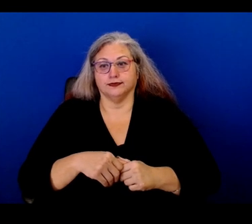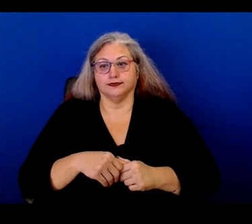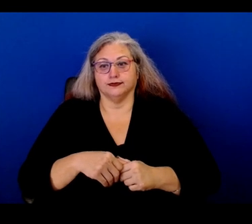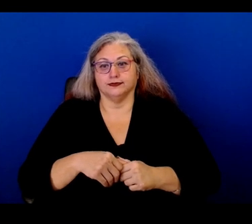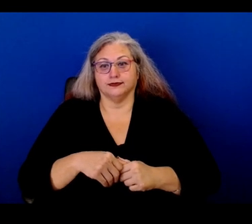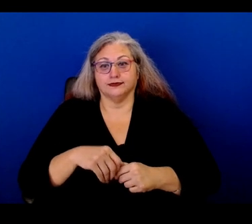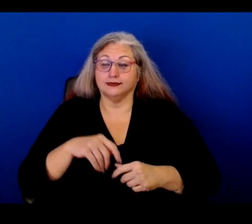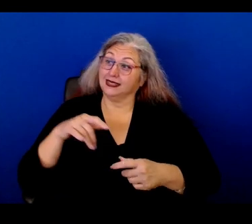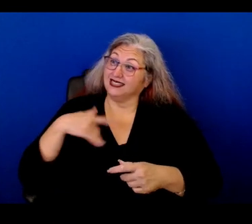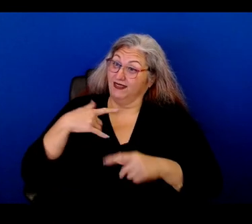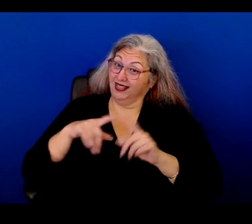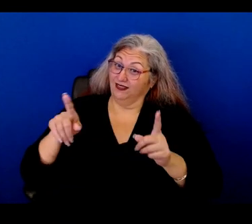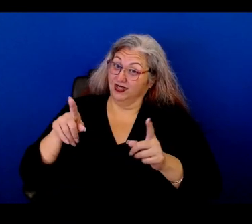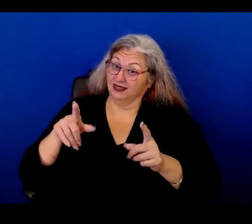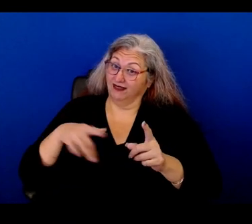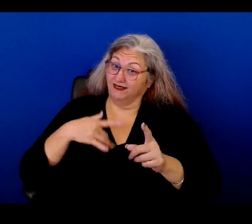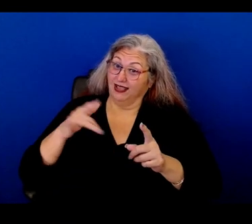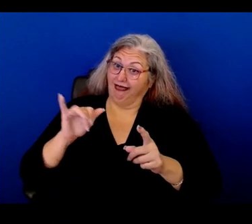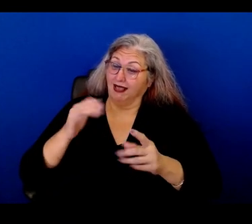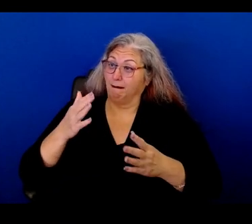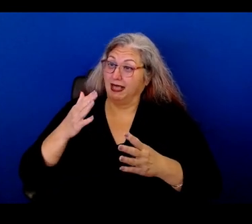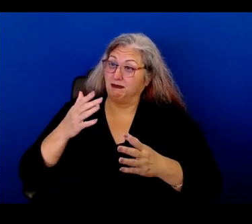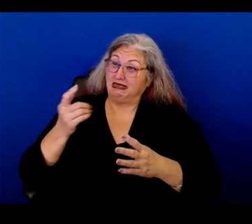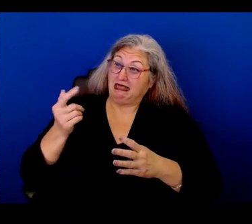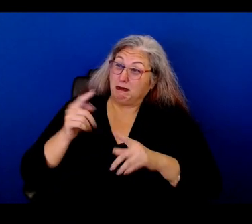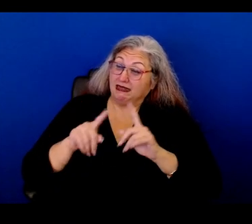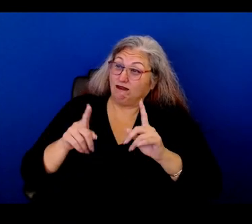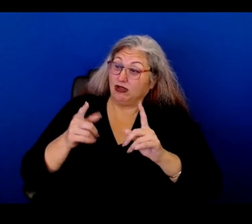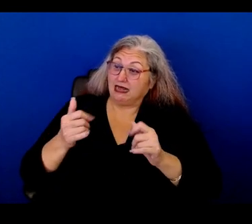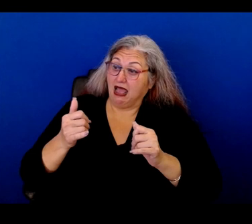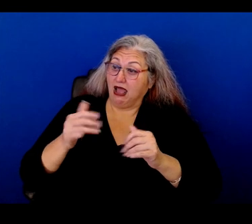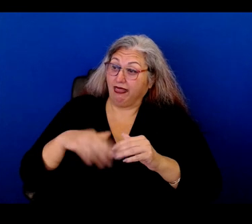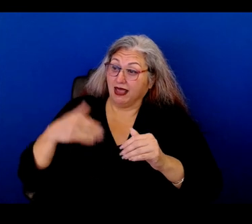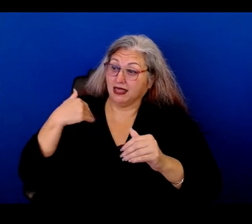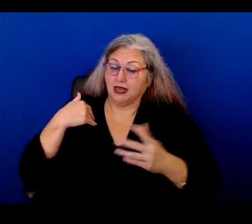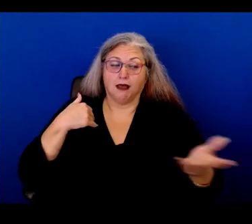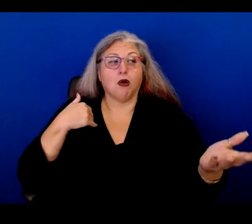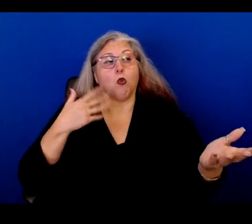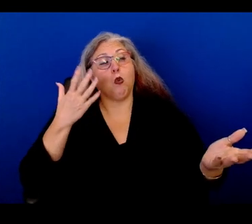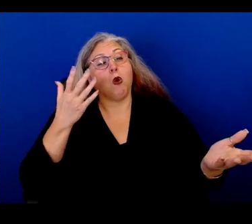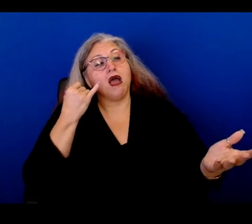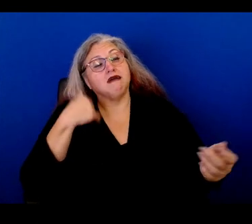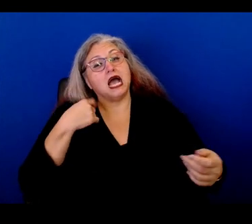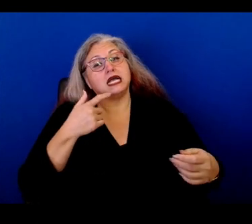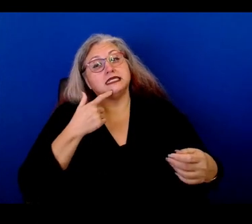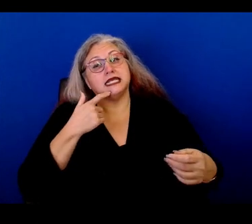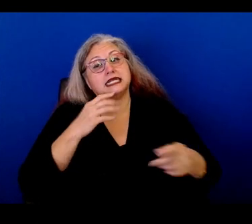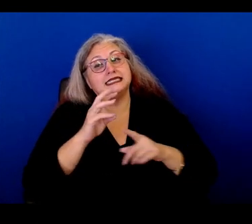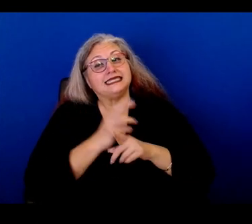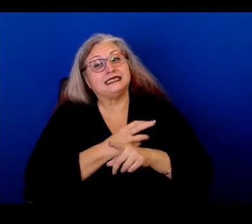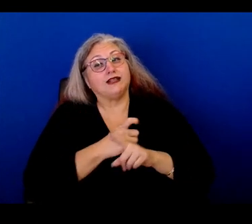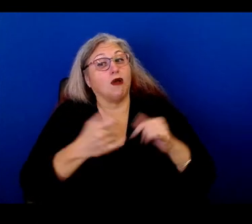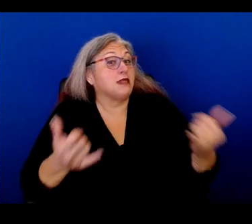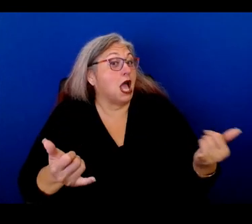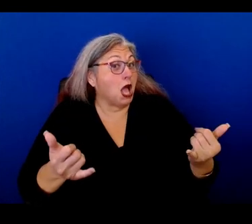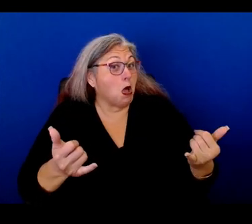Does it feel a little different? Does it feel like maybe a little bit different now? Well, what if I said 6 months from